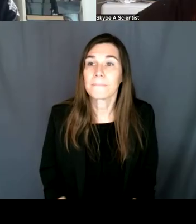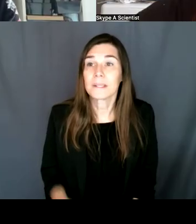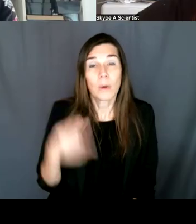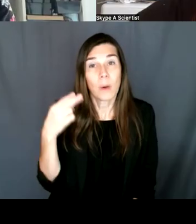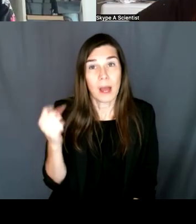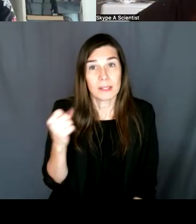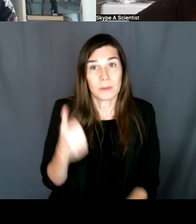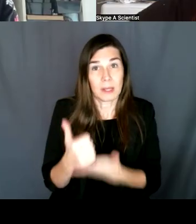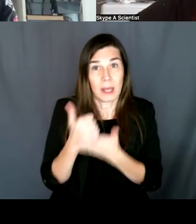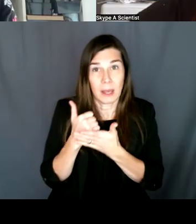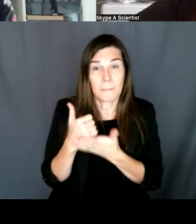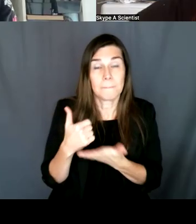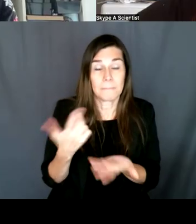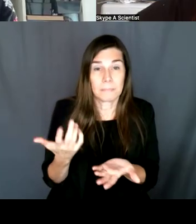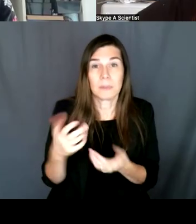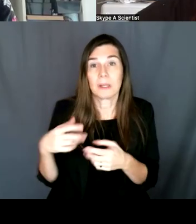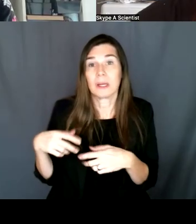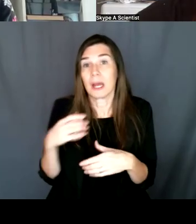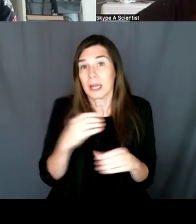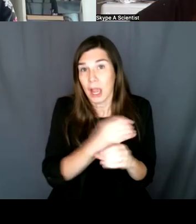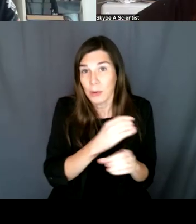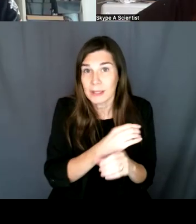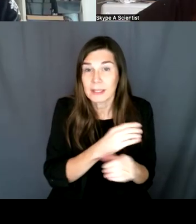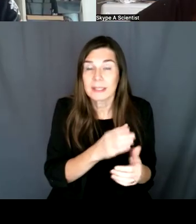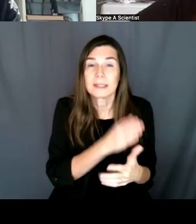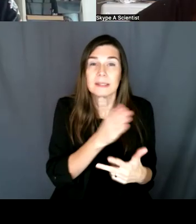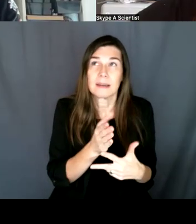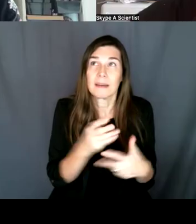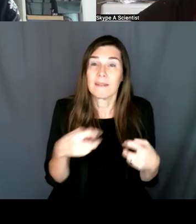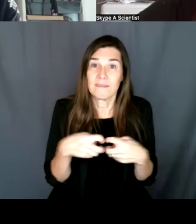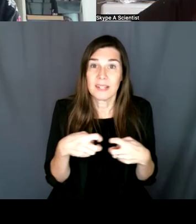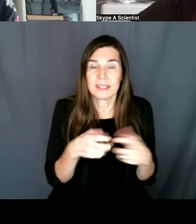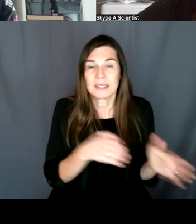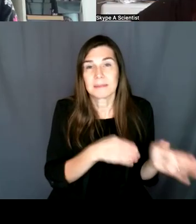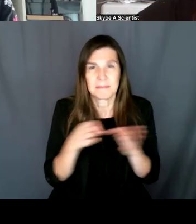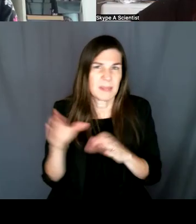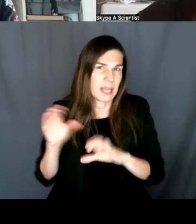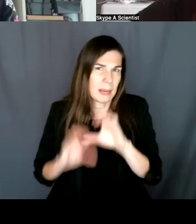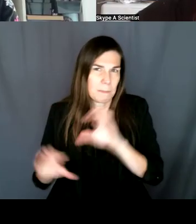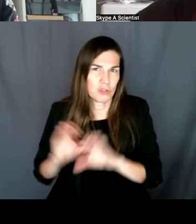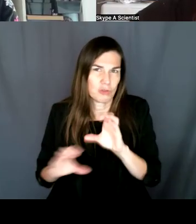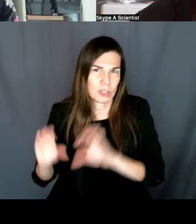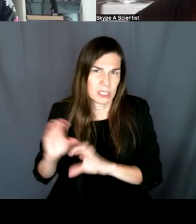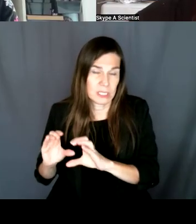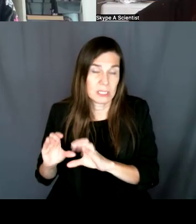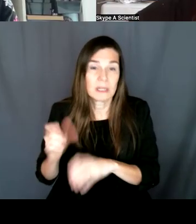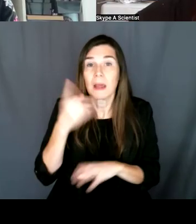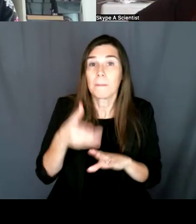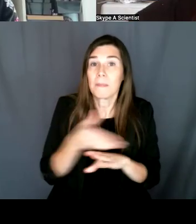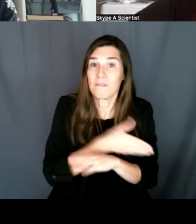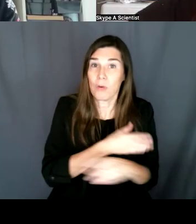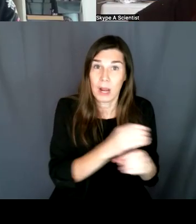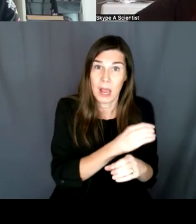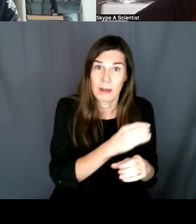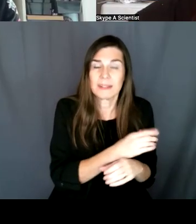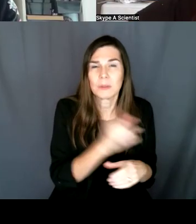that helped me get there were calculus, physics, and chemistry. And before you take calculus, you